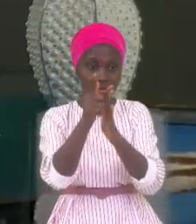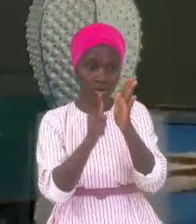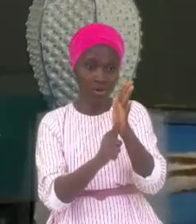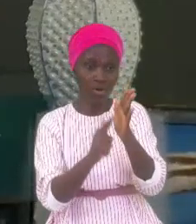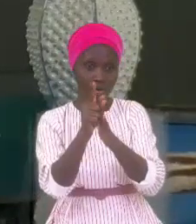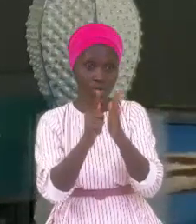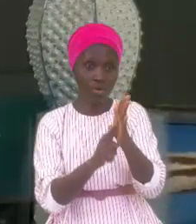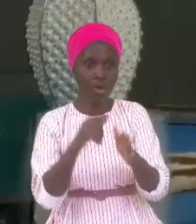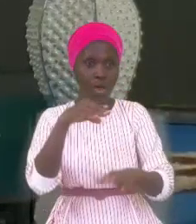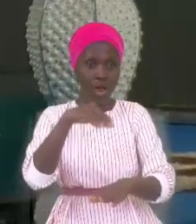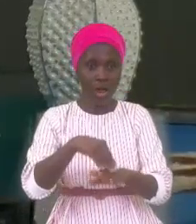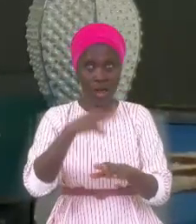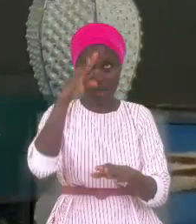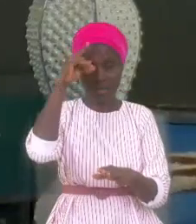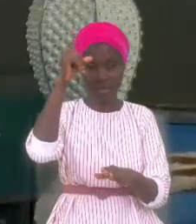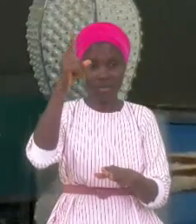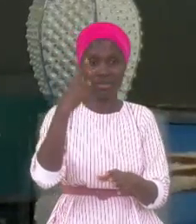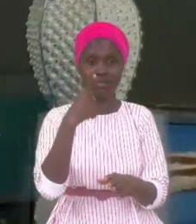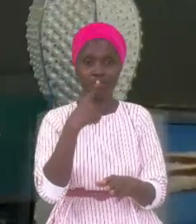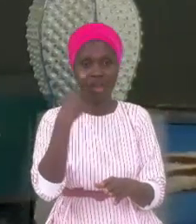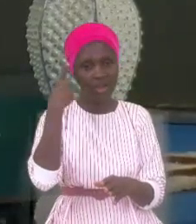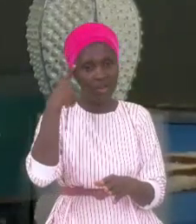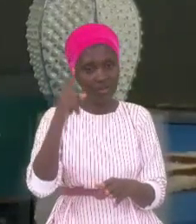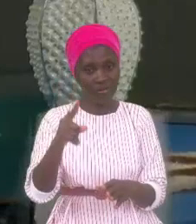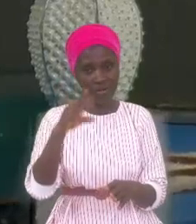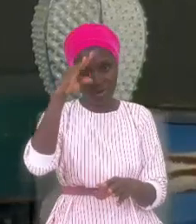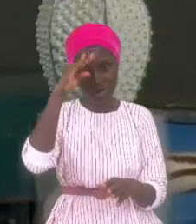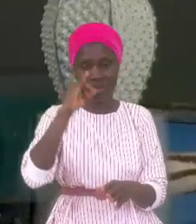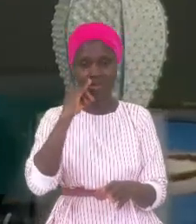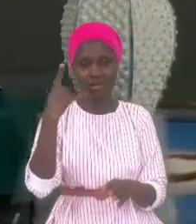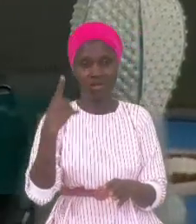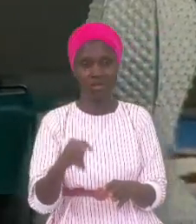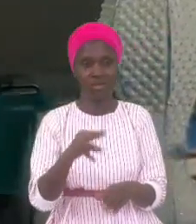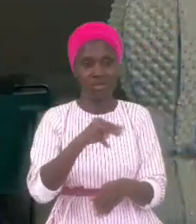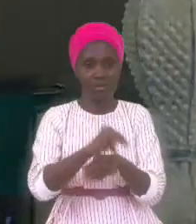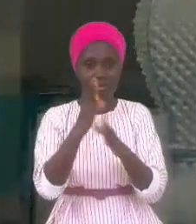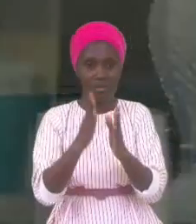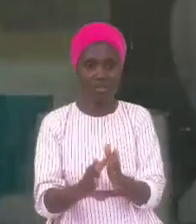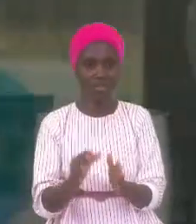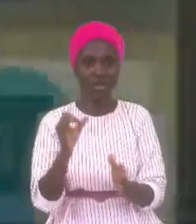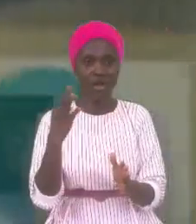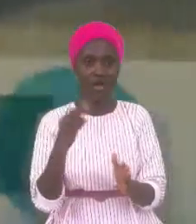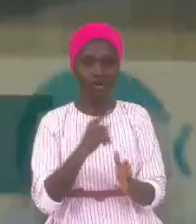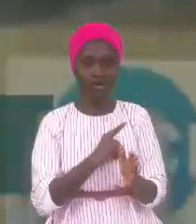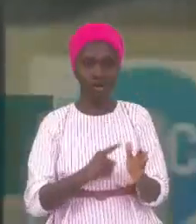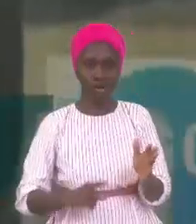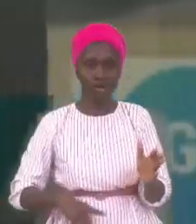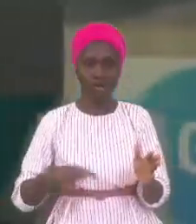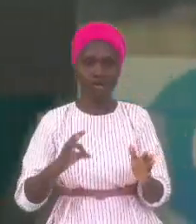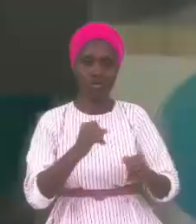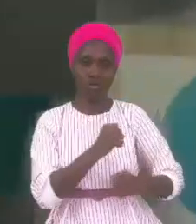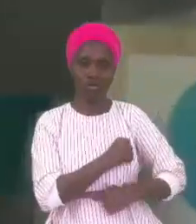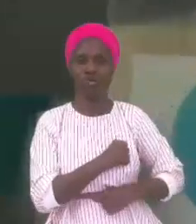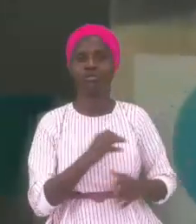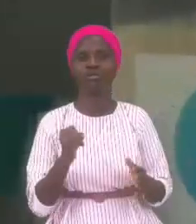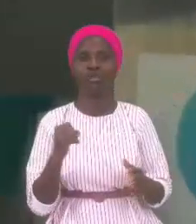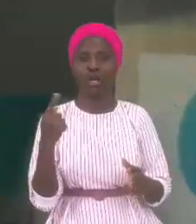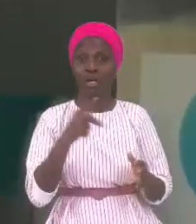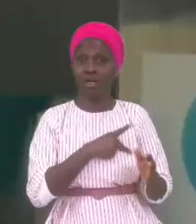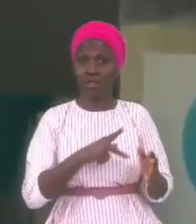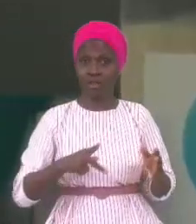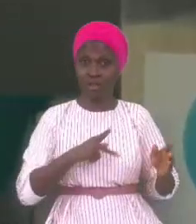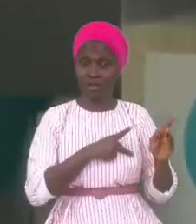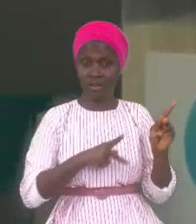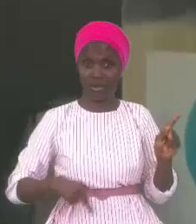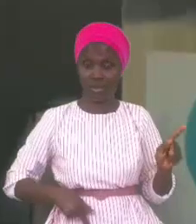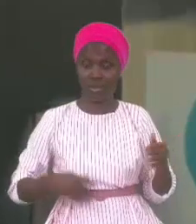he is the messenger of the Lord of hosts. The king has sent you on an errand. He tells you where